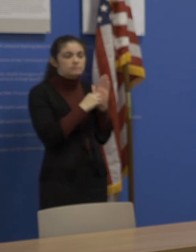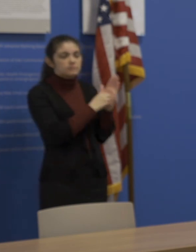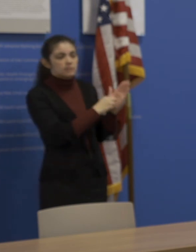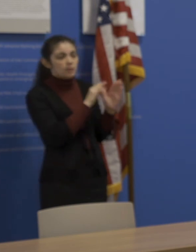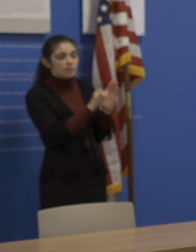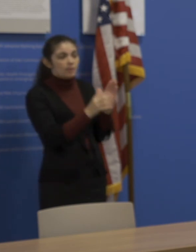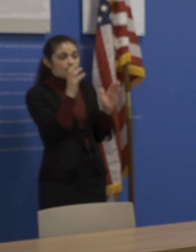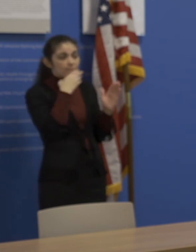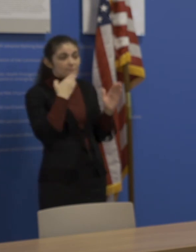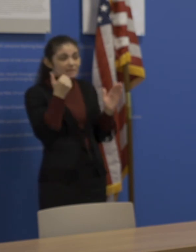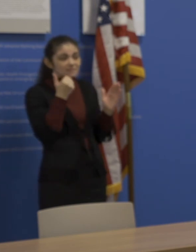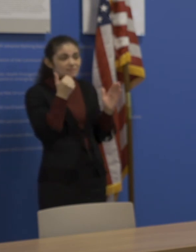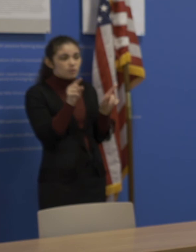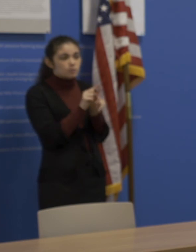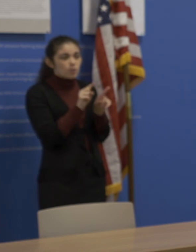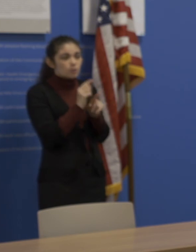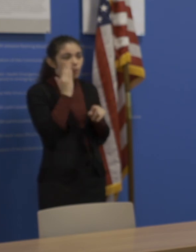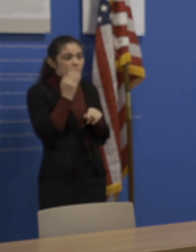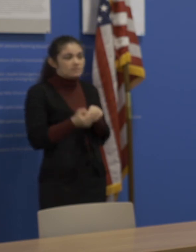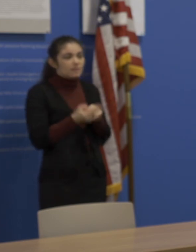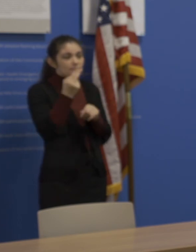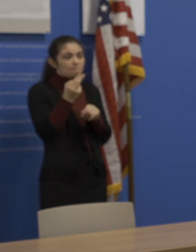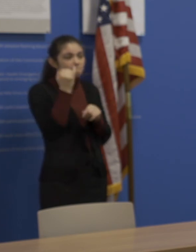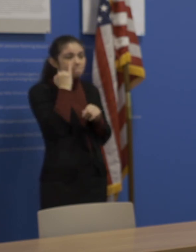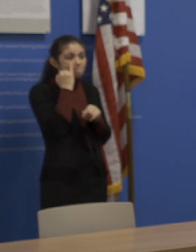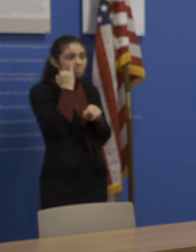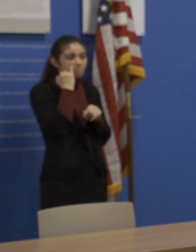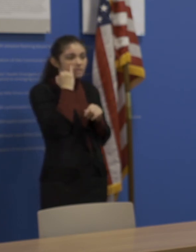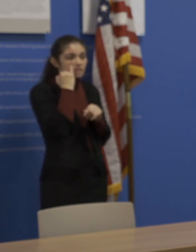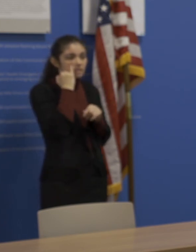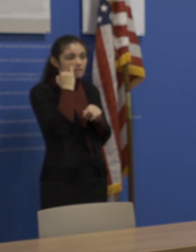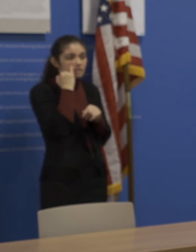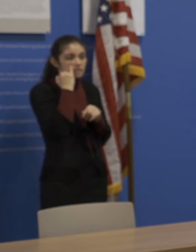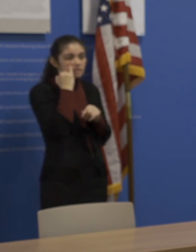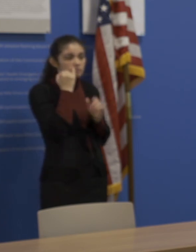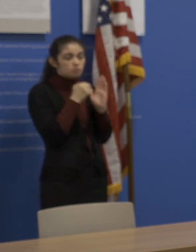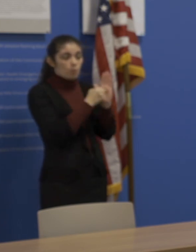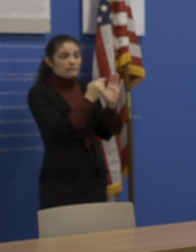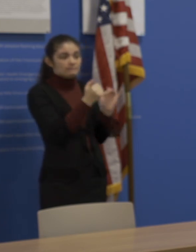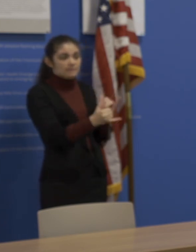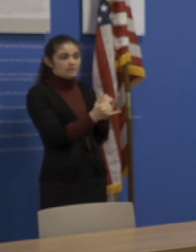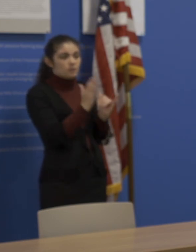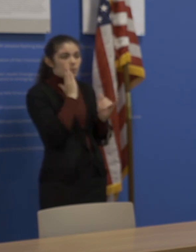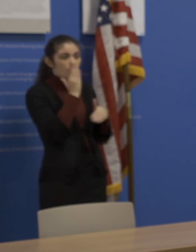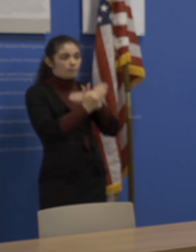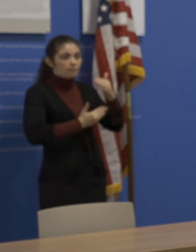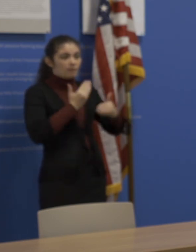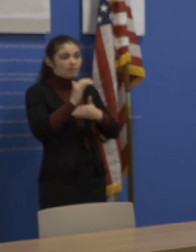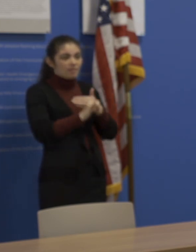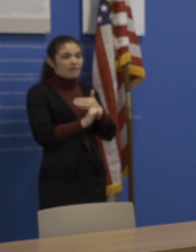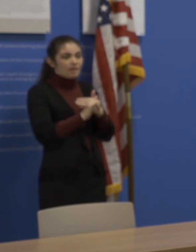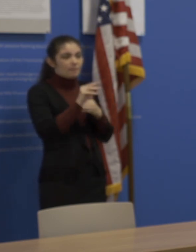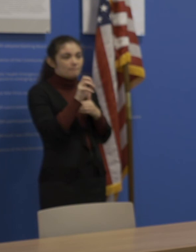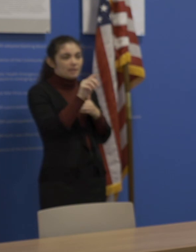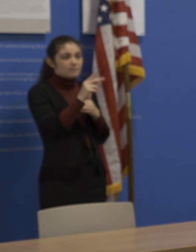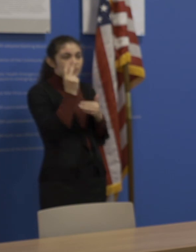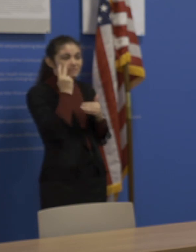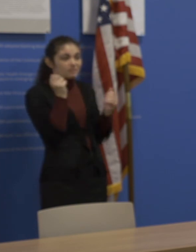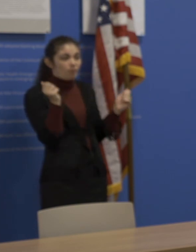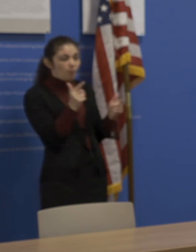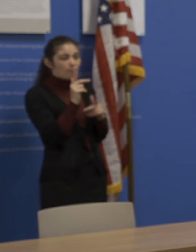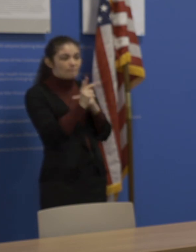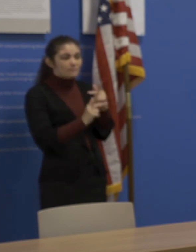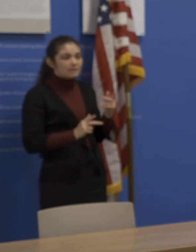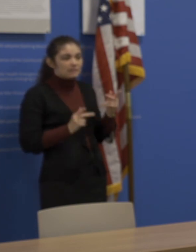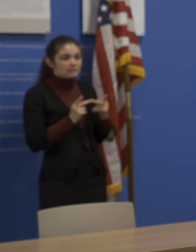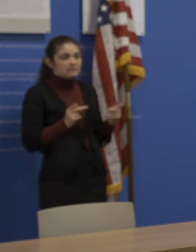best estimates, but we know it's high. If I am showing you today, our team has prepared this map and you see it's everywhere, and that's with